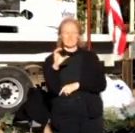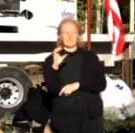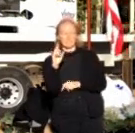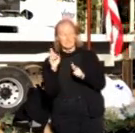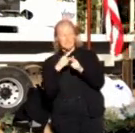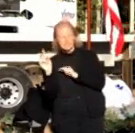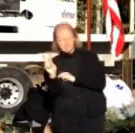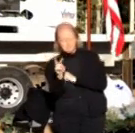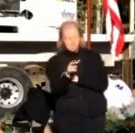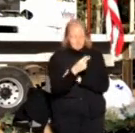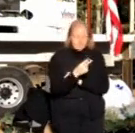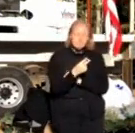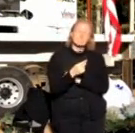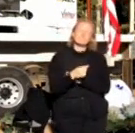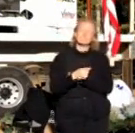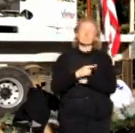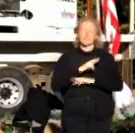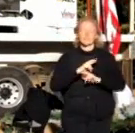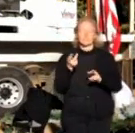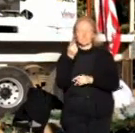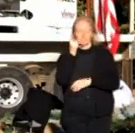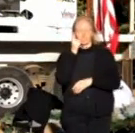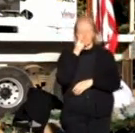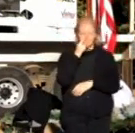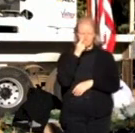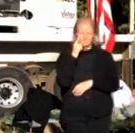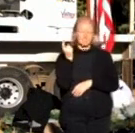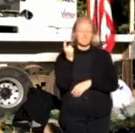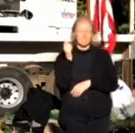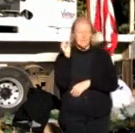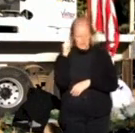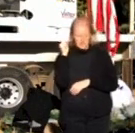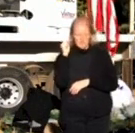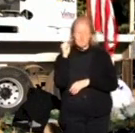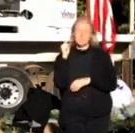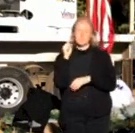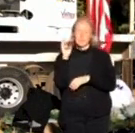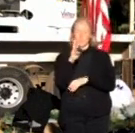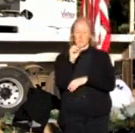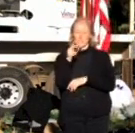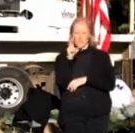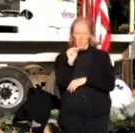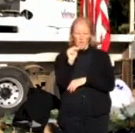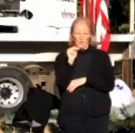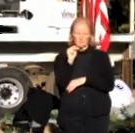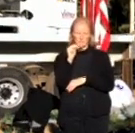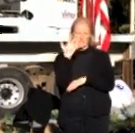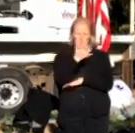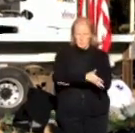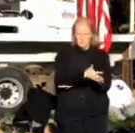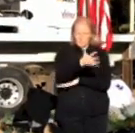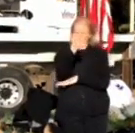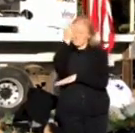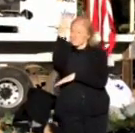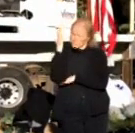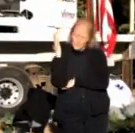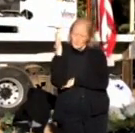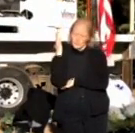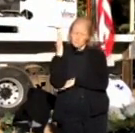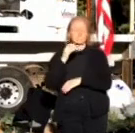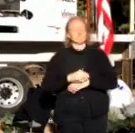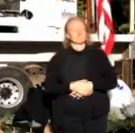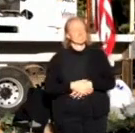jerk. And laying a finger aside of their nose and giving a nod, up on the west lawn the tree rose. He sprang to his